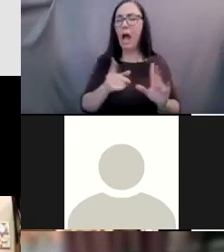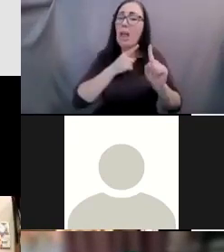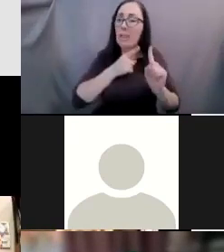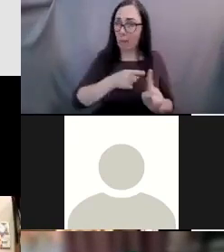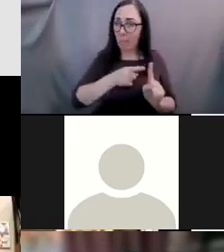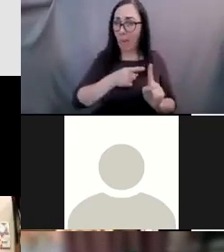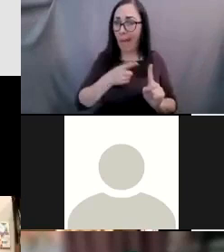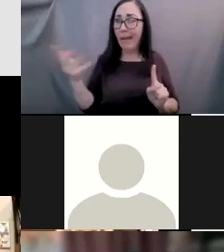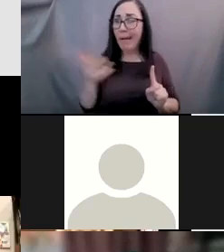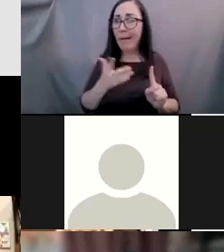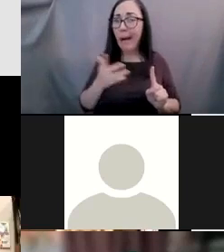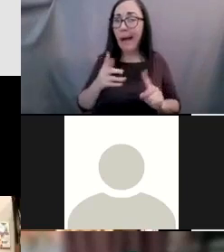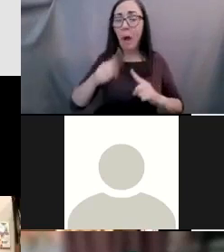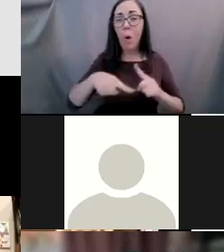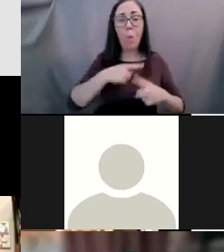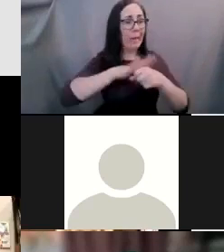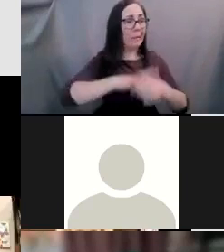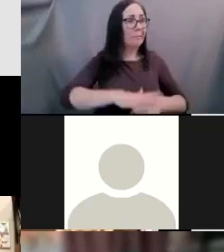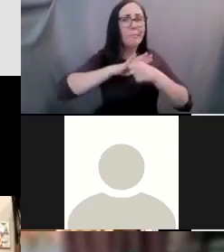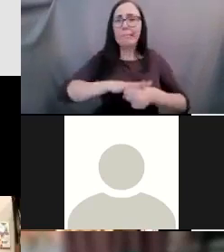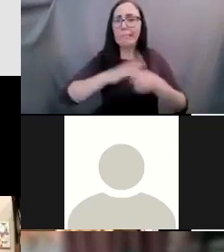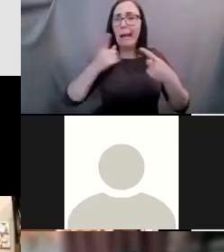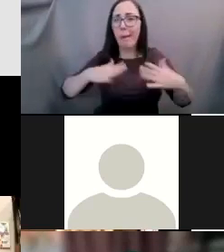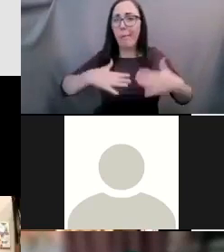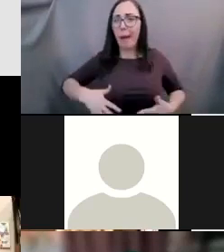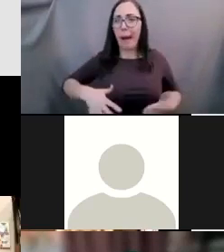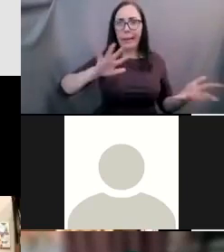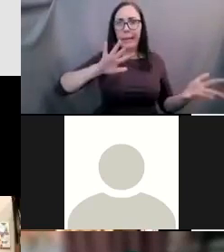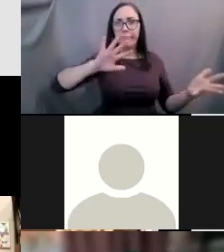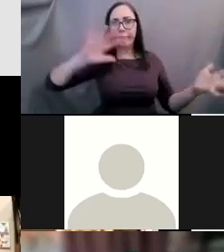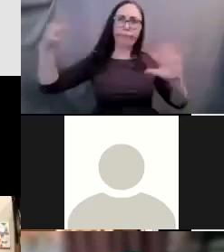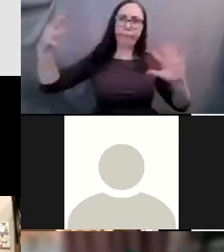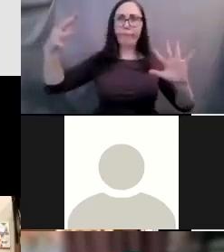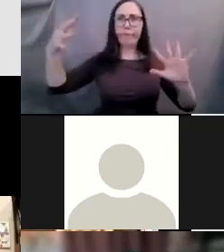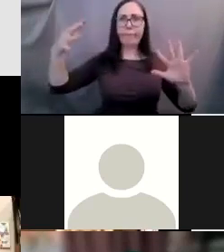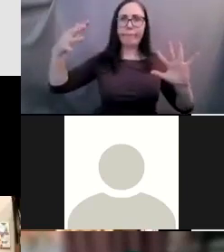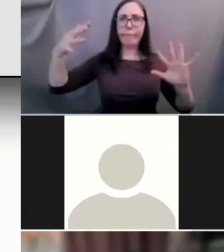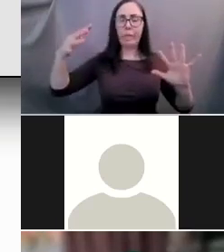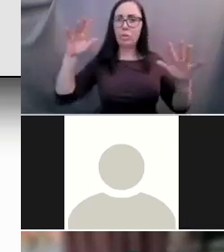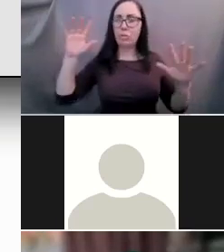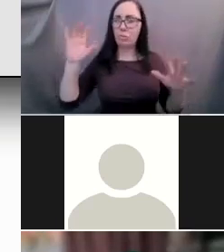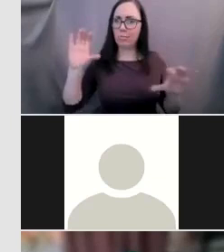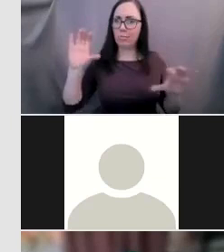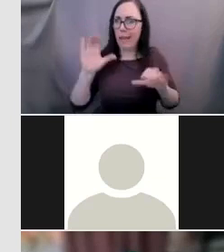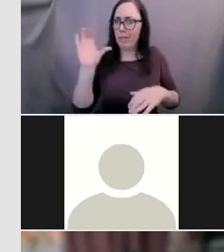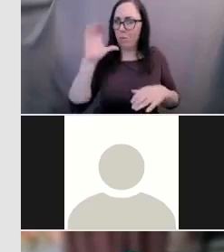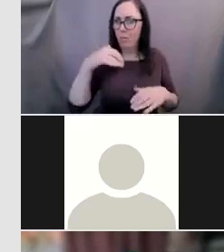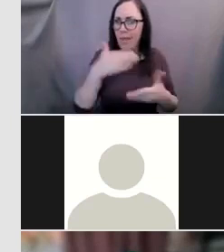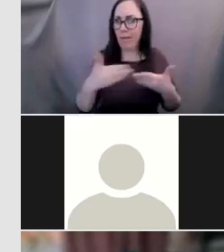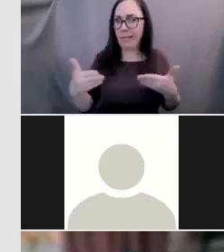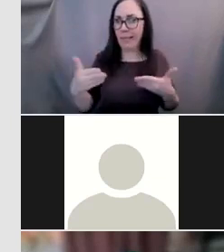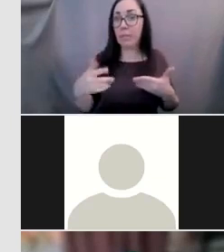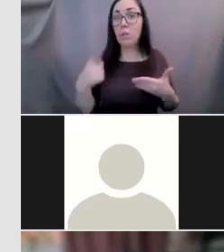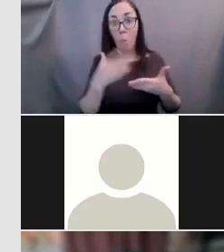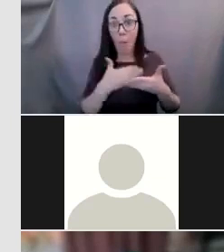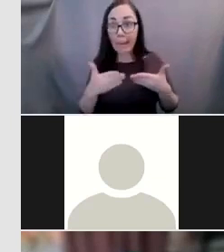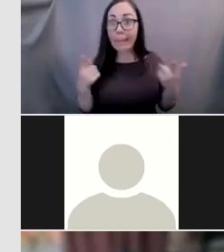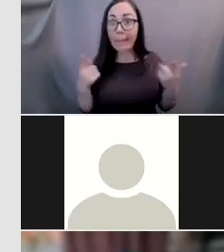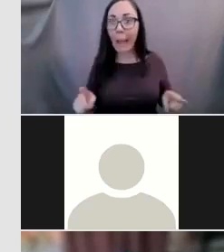when there's stress, and essentially shutting down is one of the things that it does.